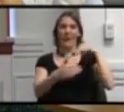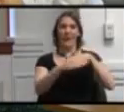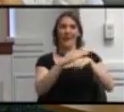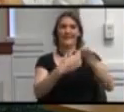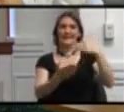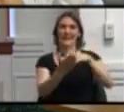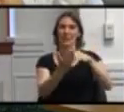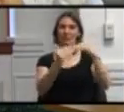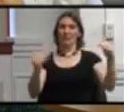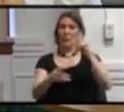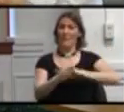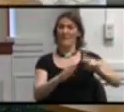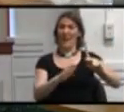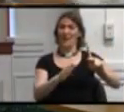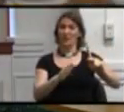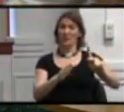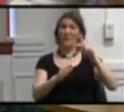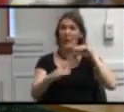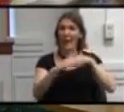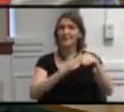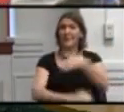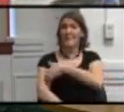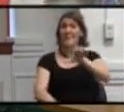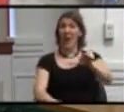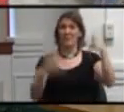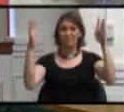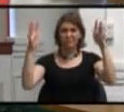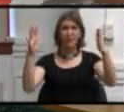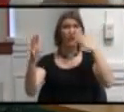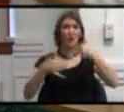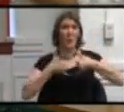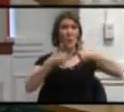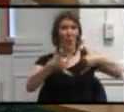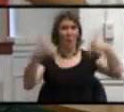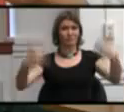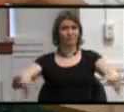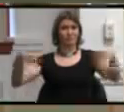Professional Level Award for Access and Empowerment. Very good for BCTV.